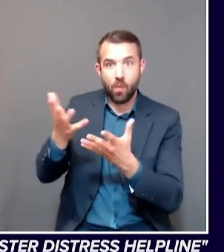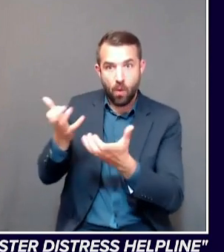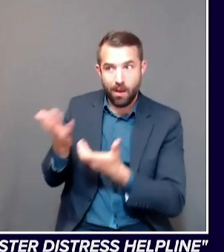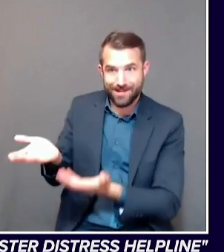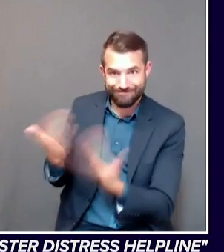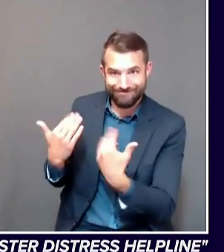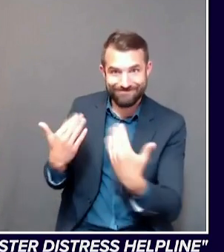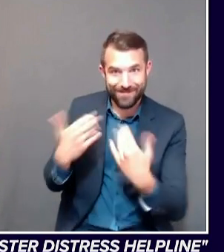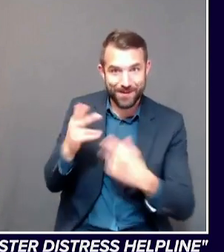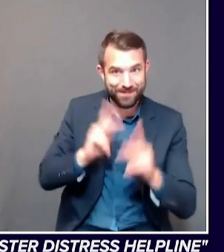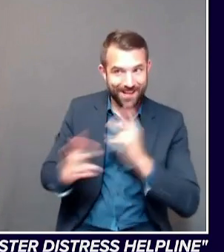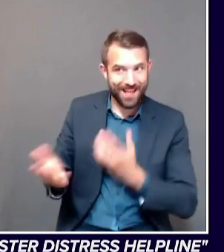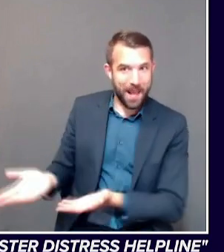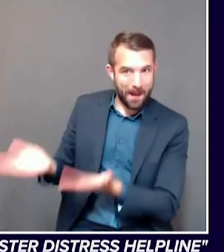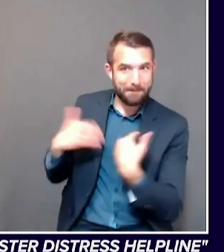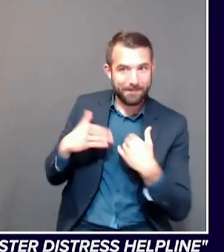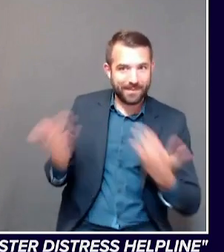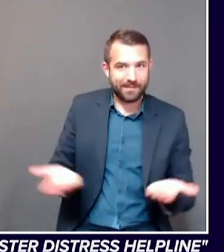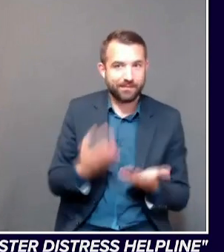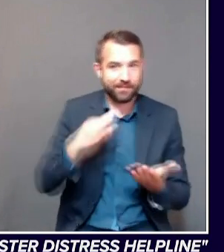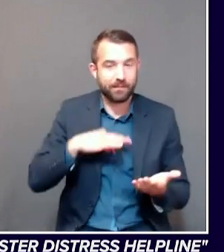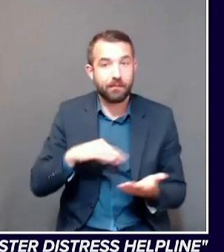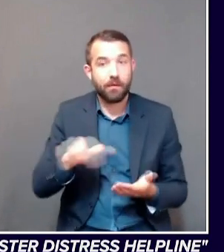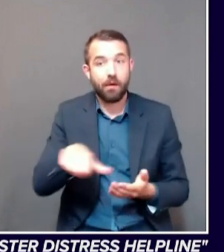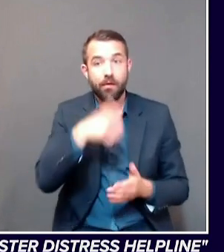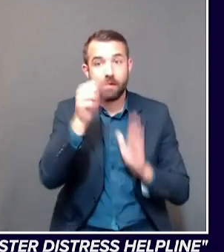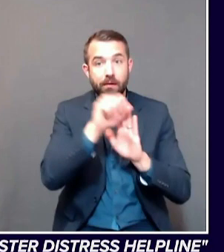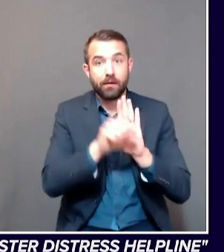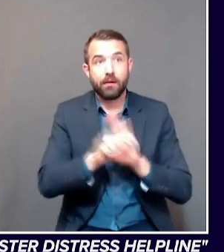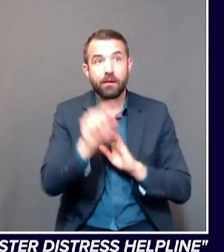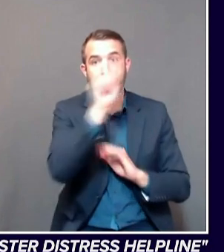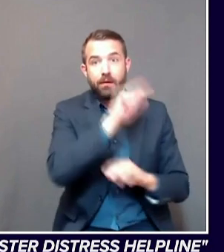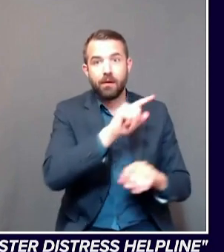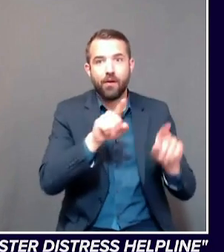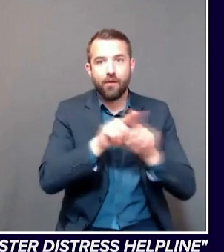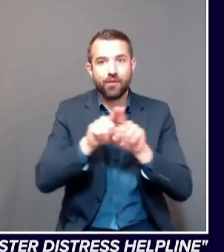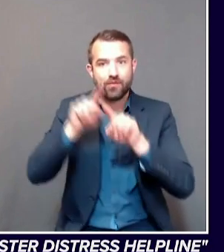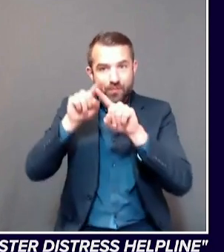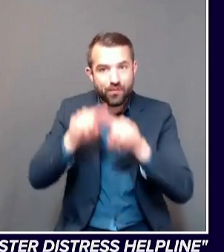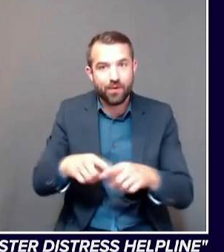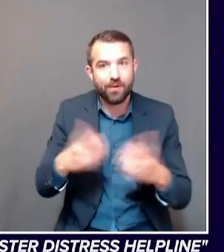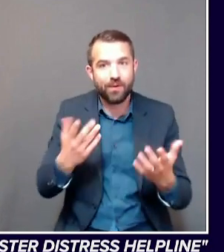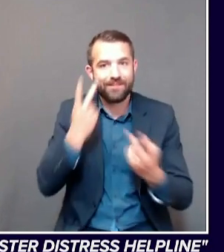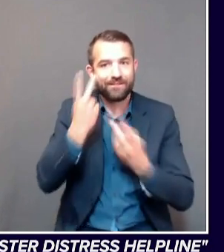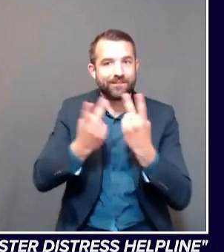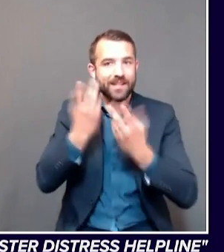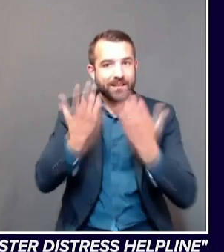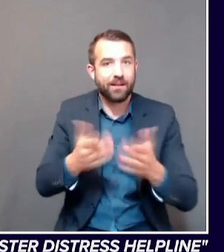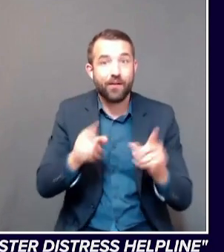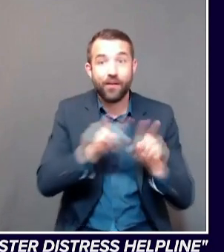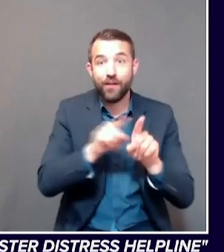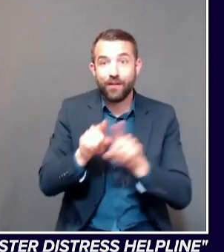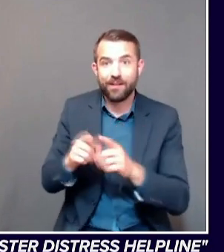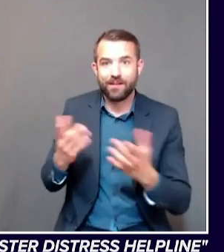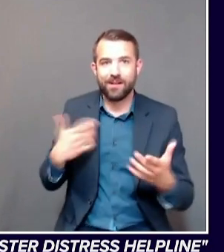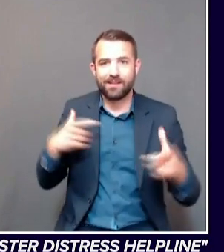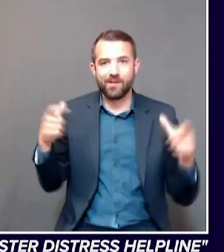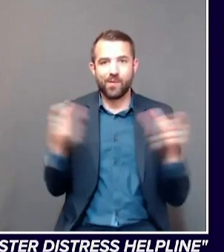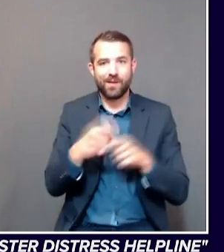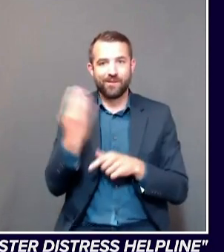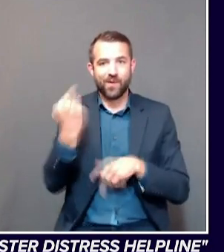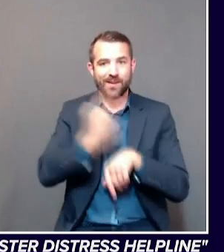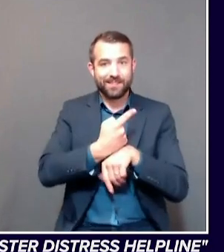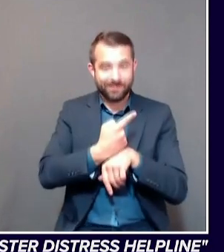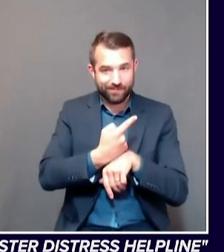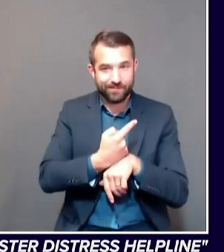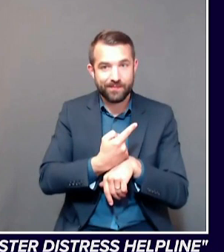every state with tourists like us has some version of 14-day quarantine because without a treatment and without a vaccine, there's